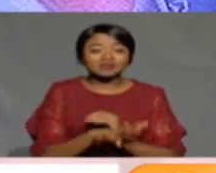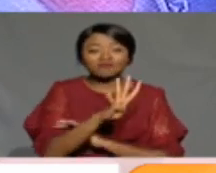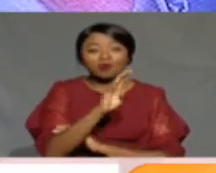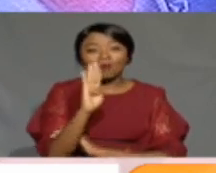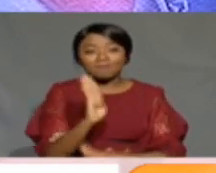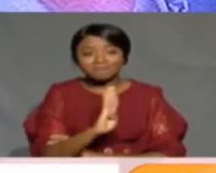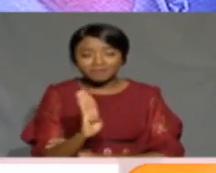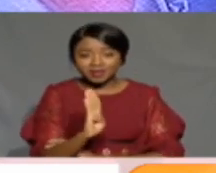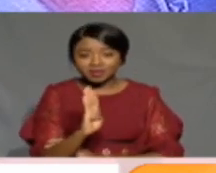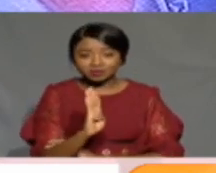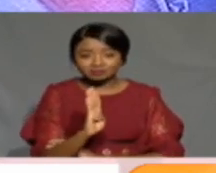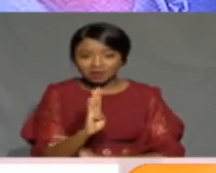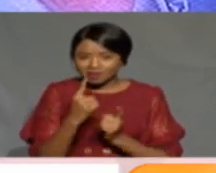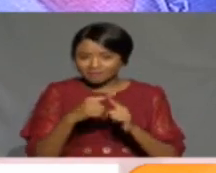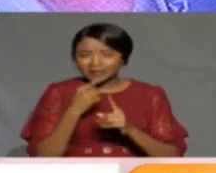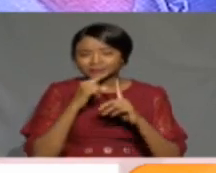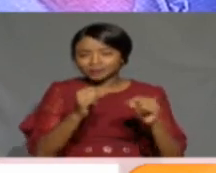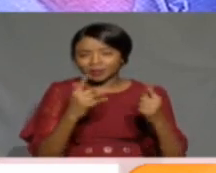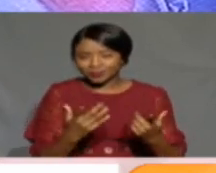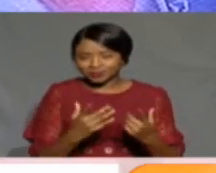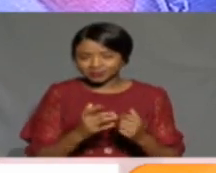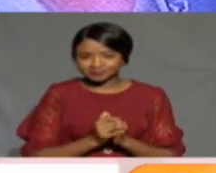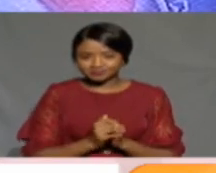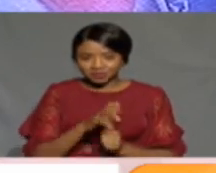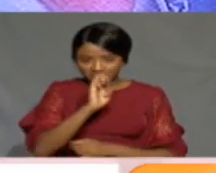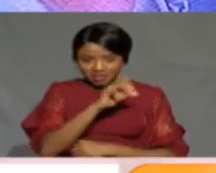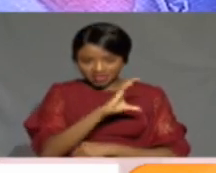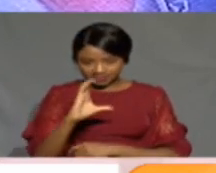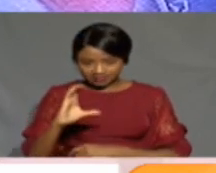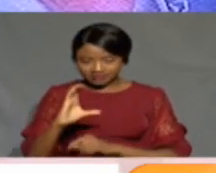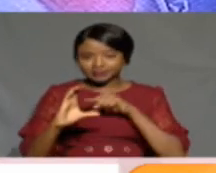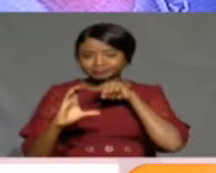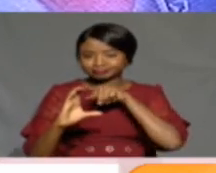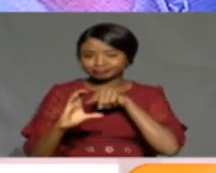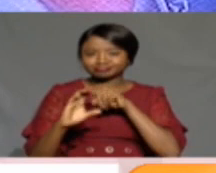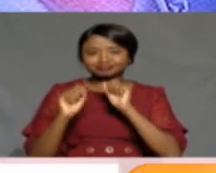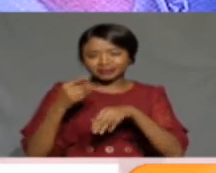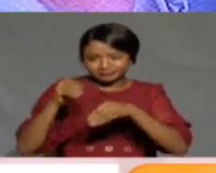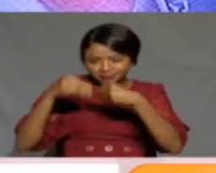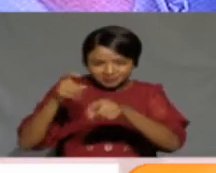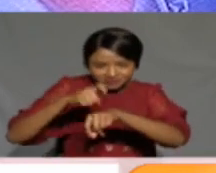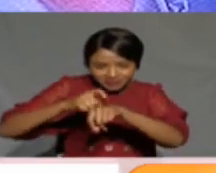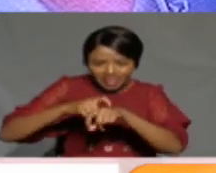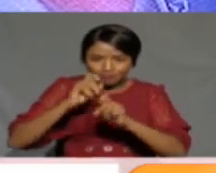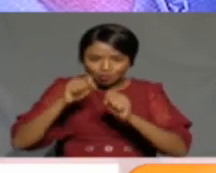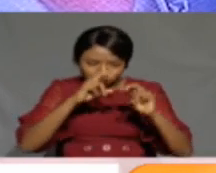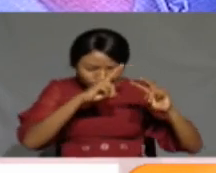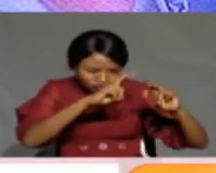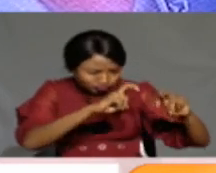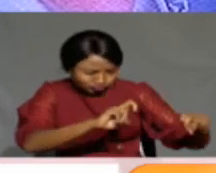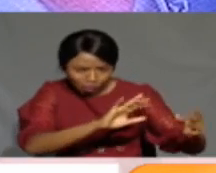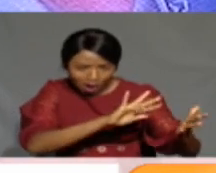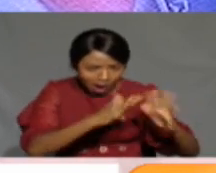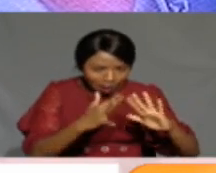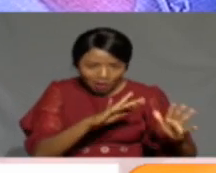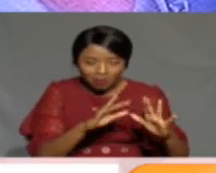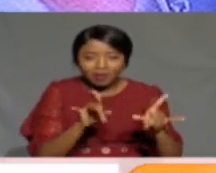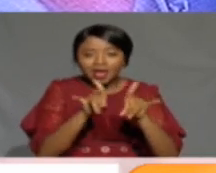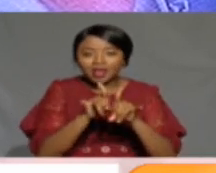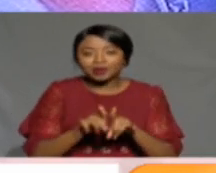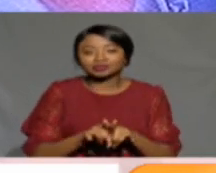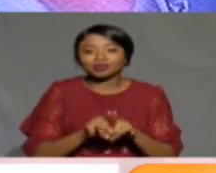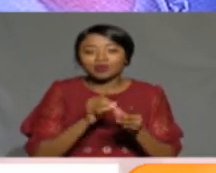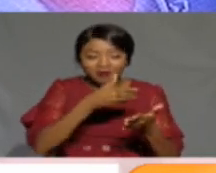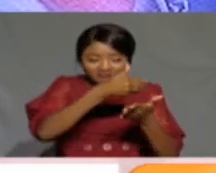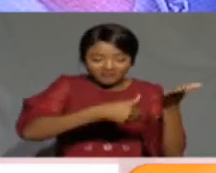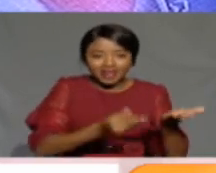billion shillings, says the Ethics and Anti-Corruption Commission should be given time to conduct their investigations and the file